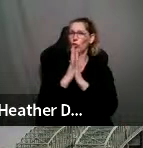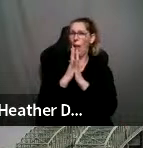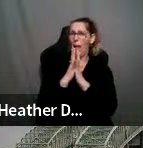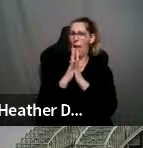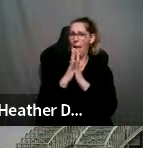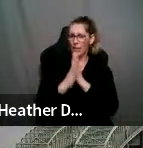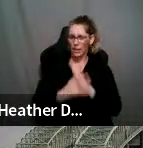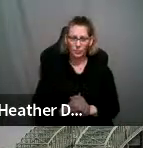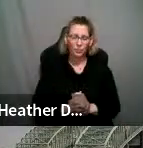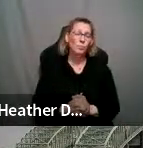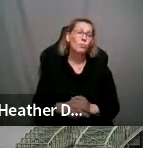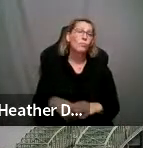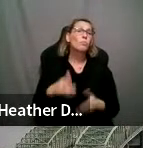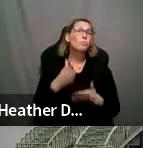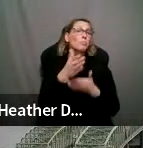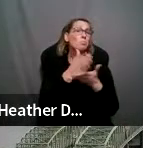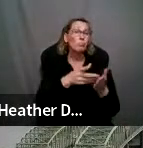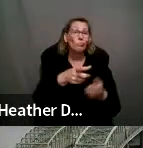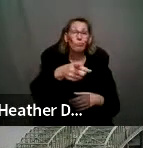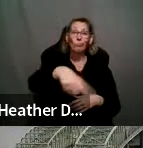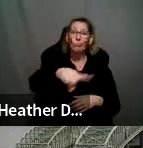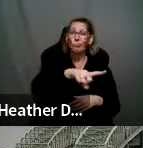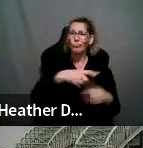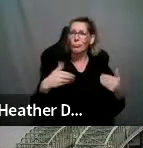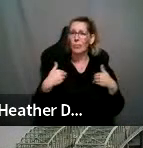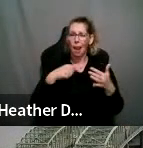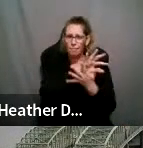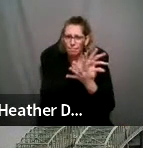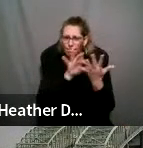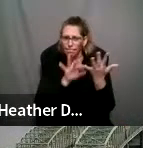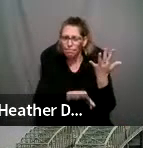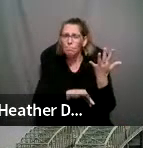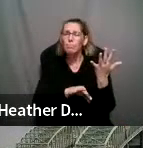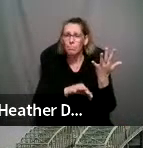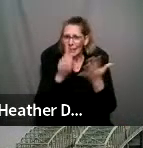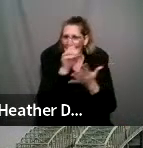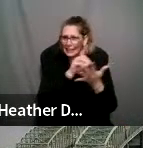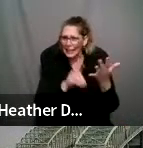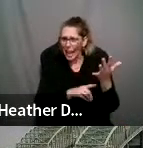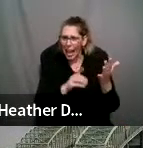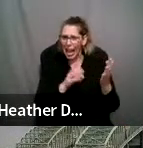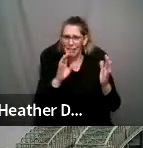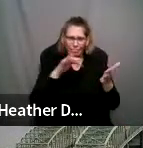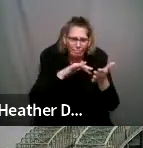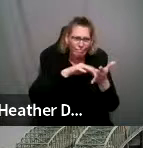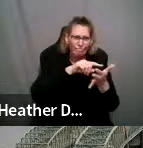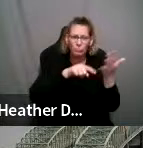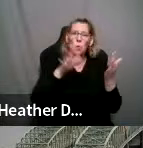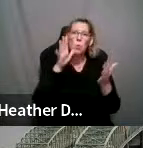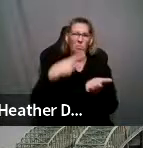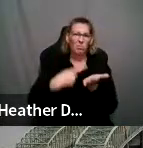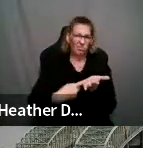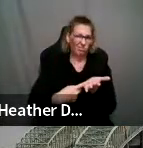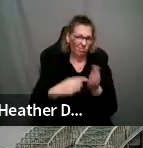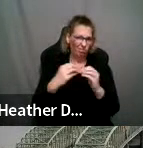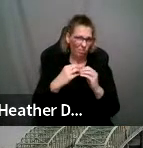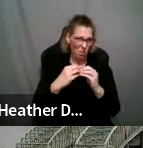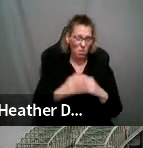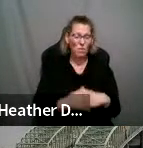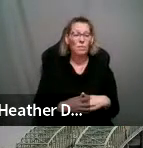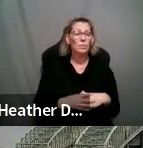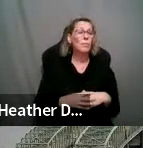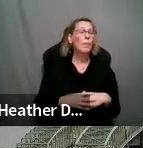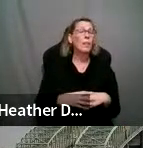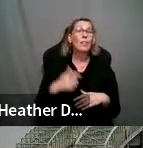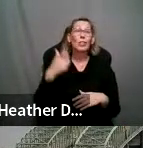elements have design options which create bookends that are being studied. that we'll talk about later. But what